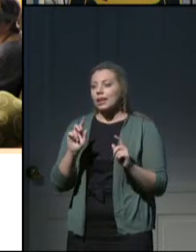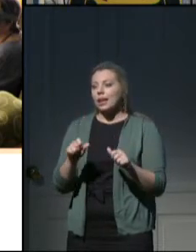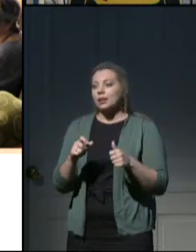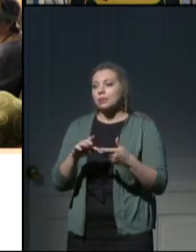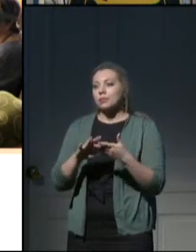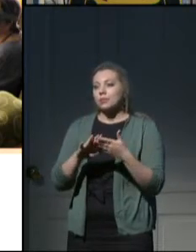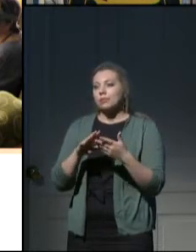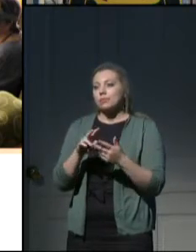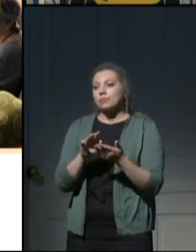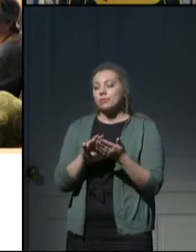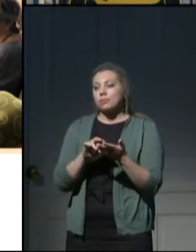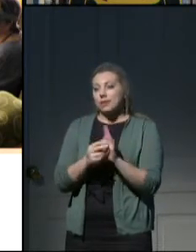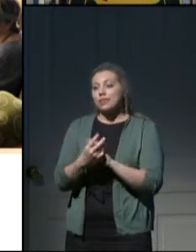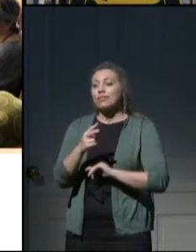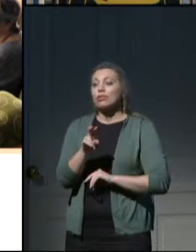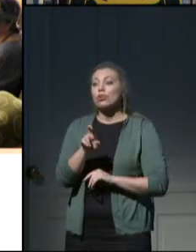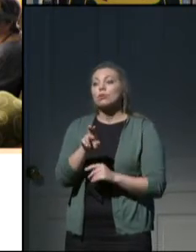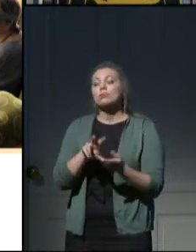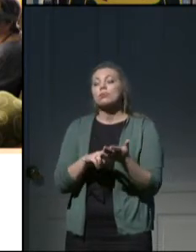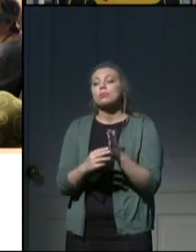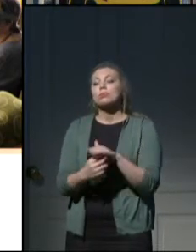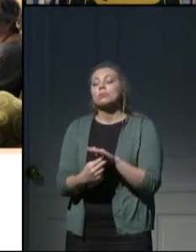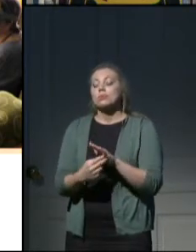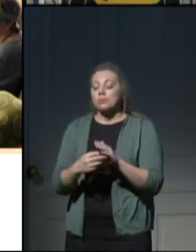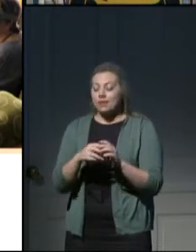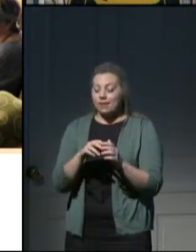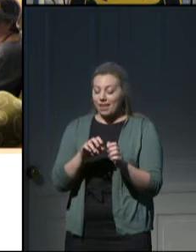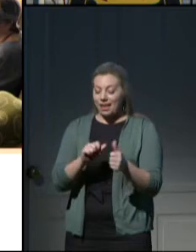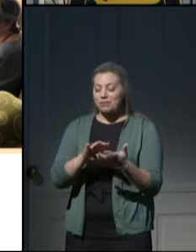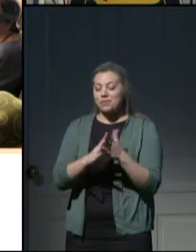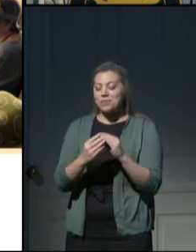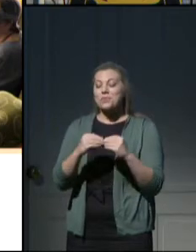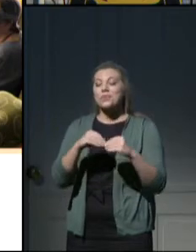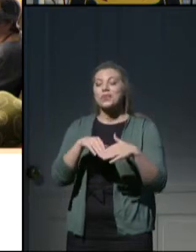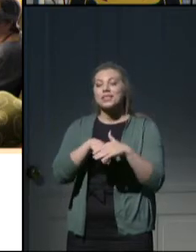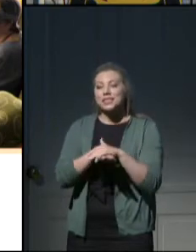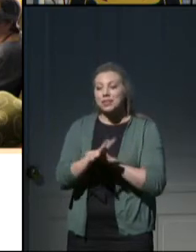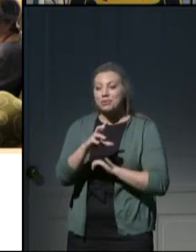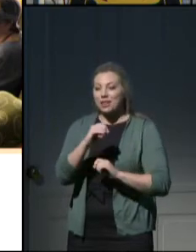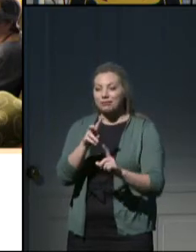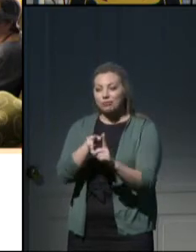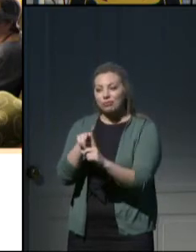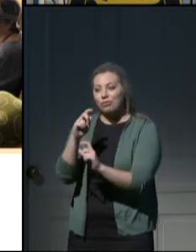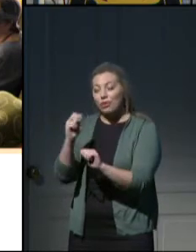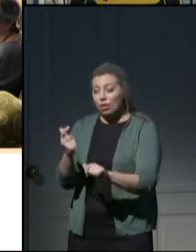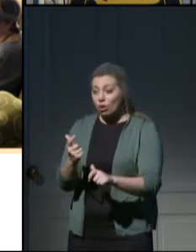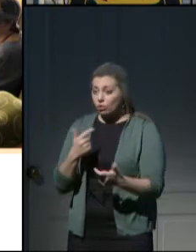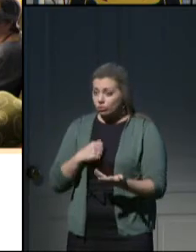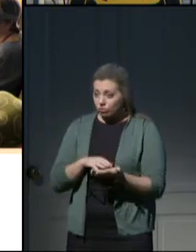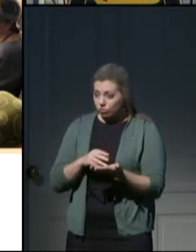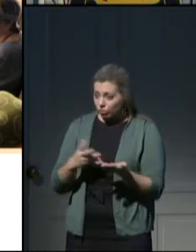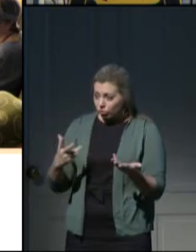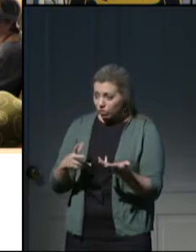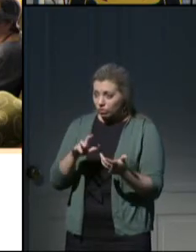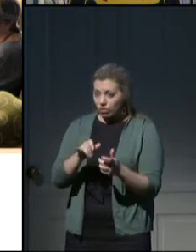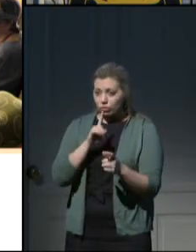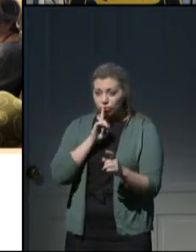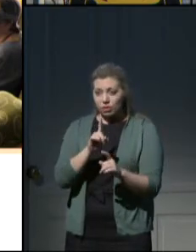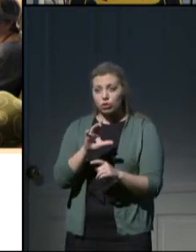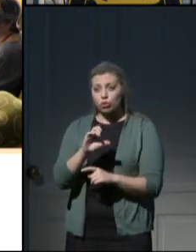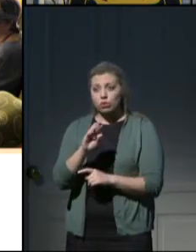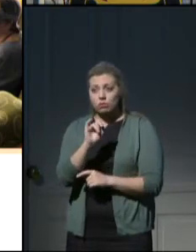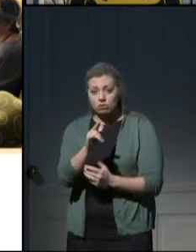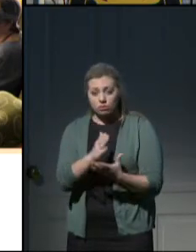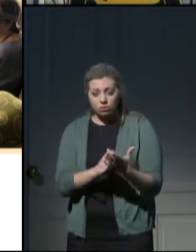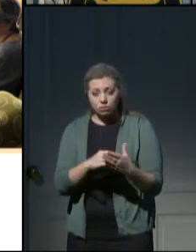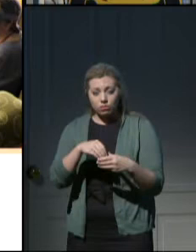more accessible and more relevant to all. And what we've learned is really that the critical aspect lays in